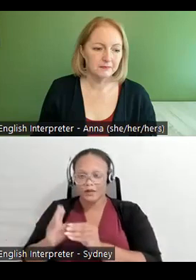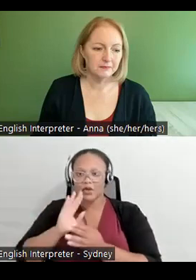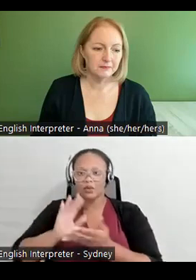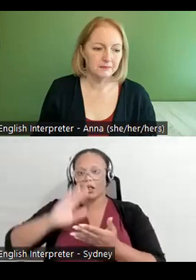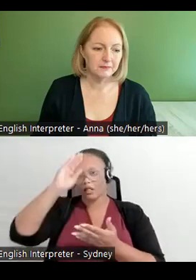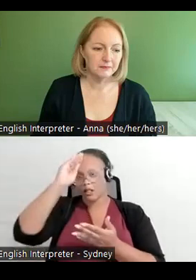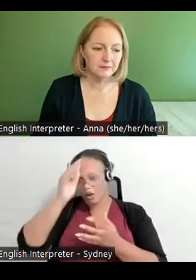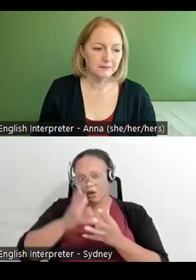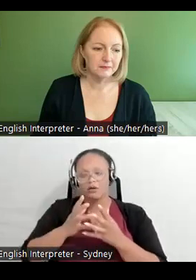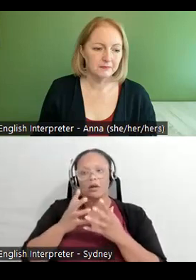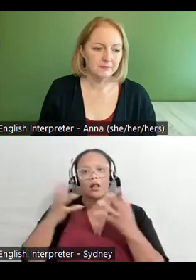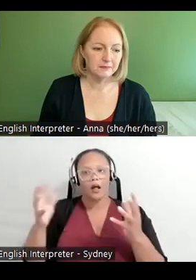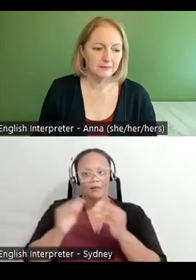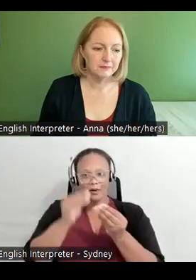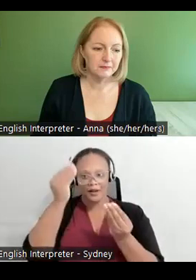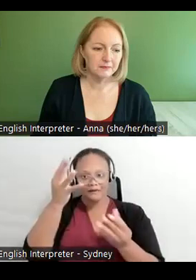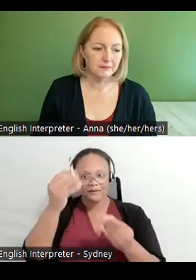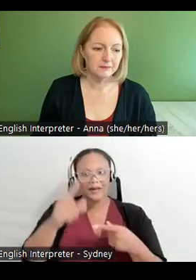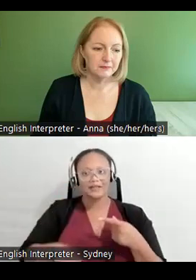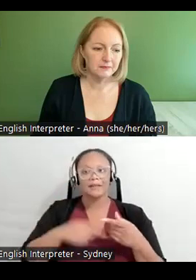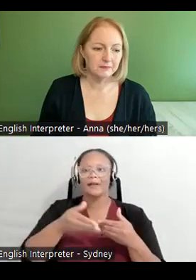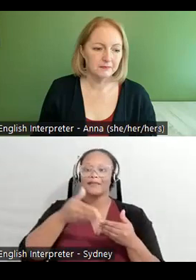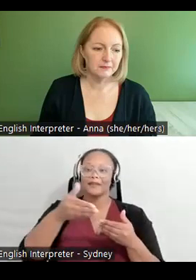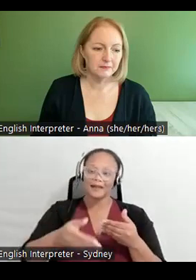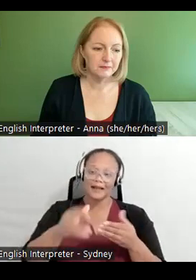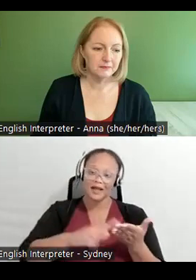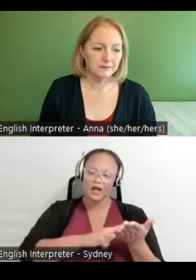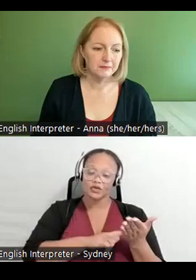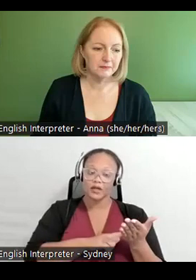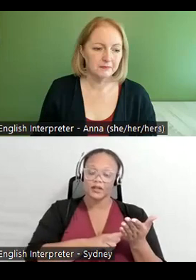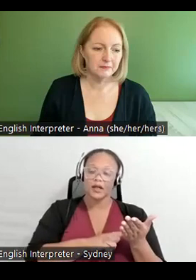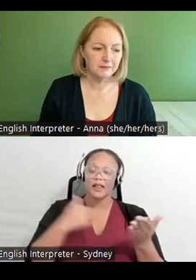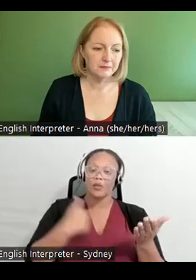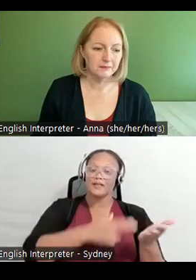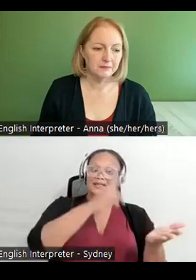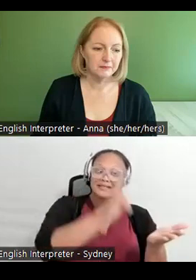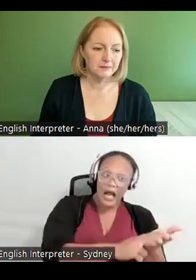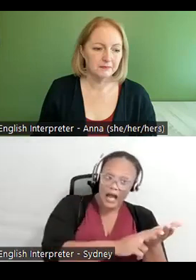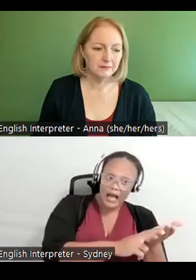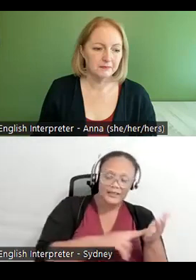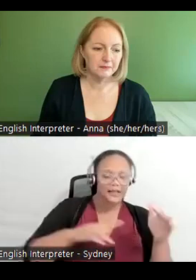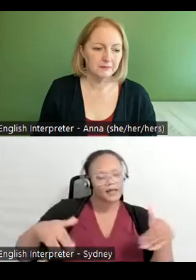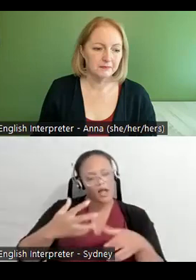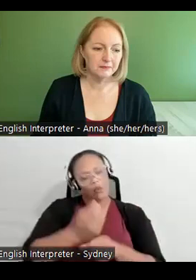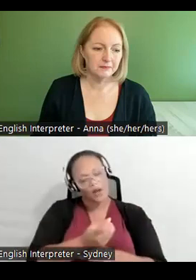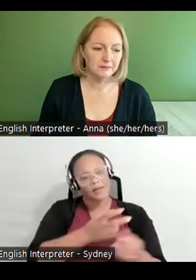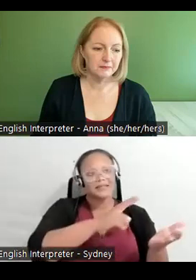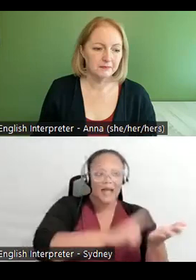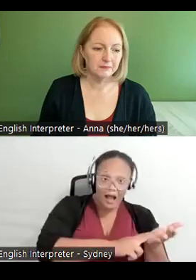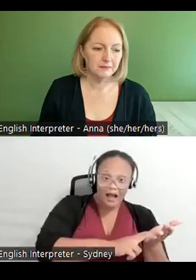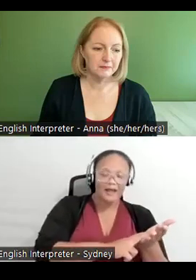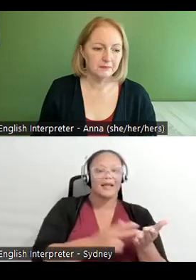next contract that we signed and won with the state, but not won, but signed with the state, but yet has to be